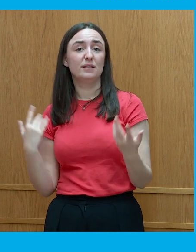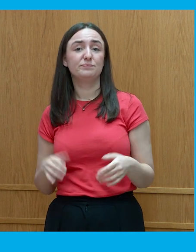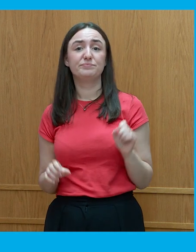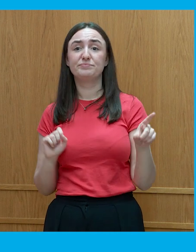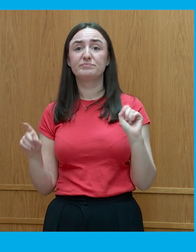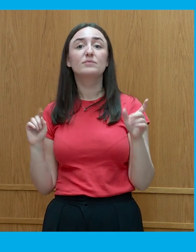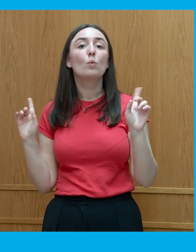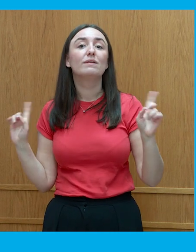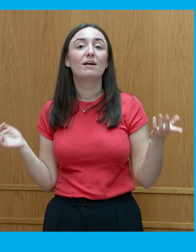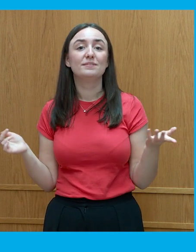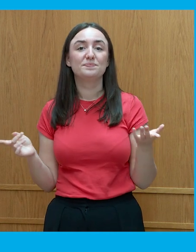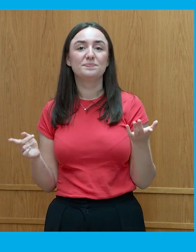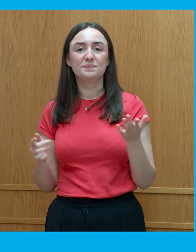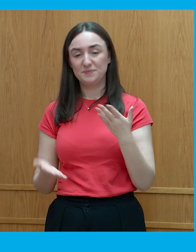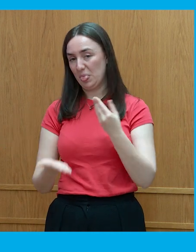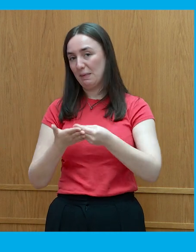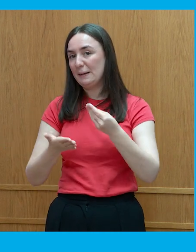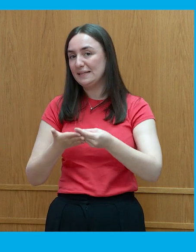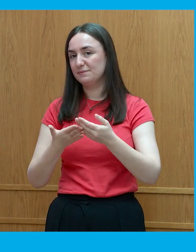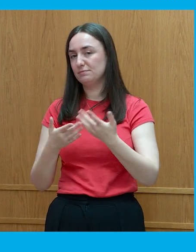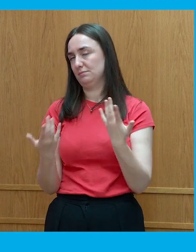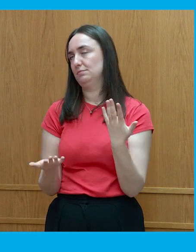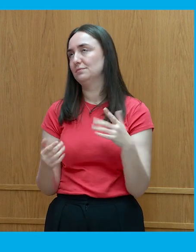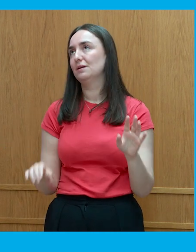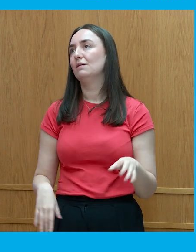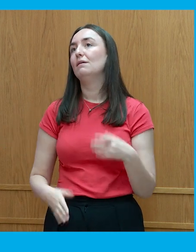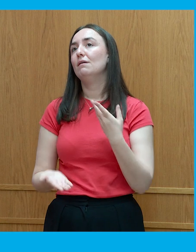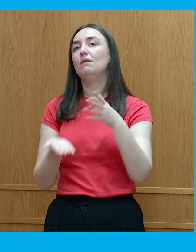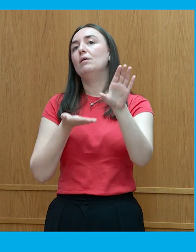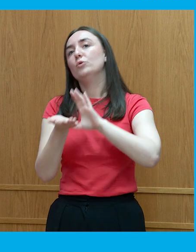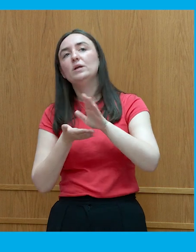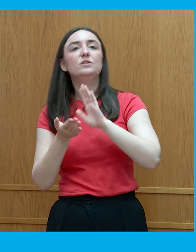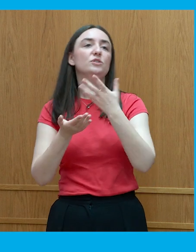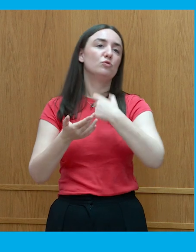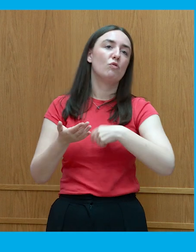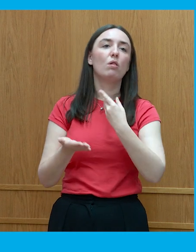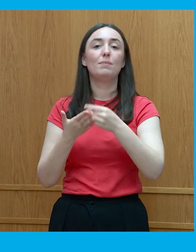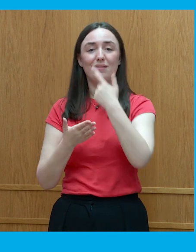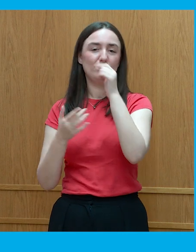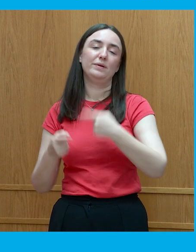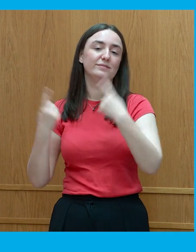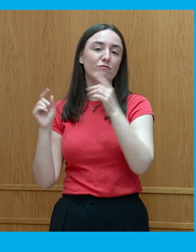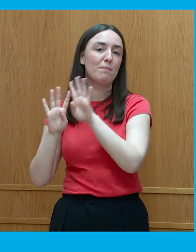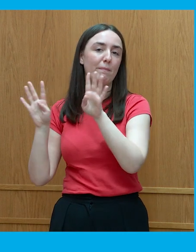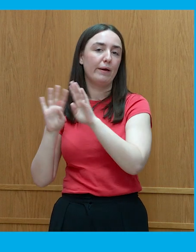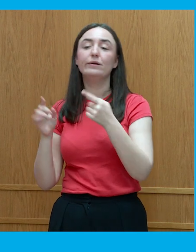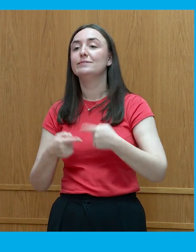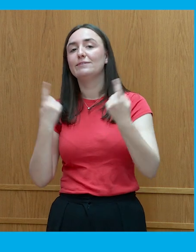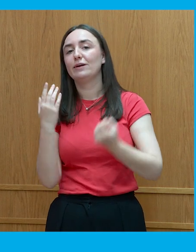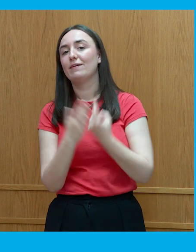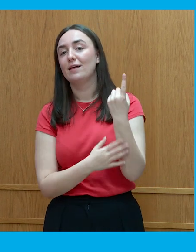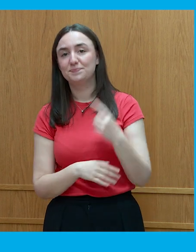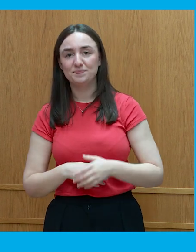away. The money, that's like a whole other panel, is the role of money in elections and how bad it is.